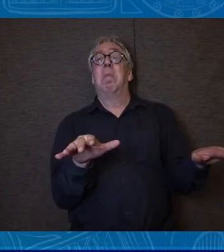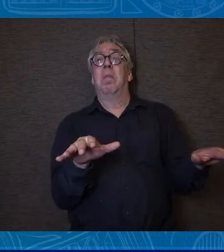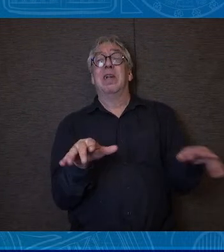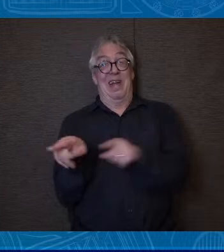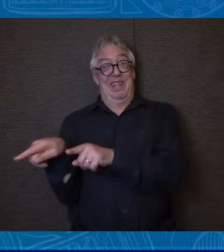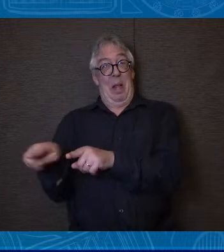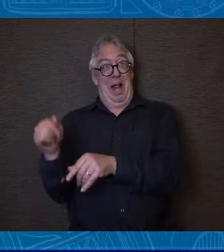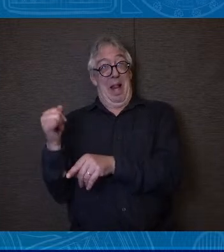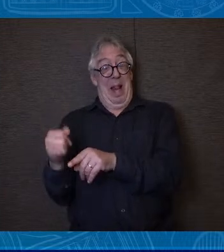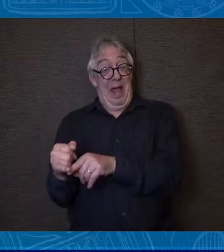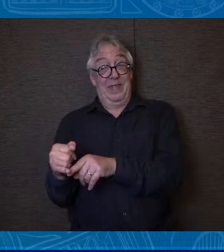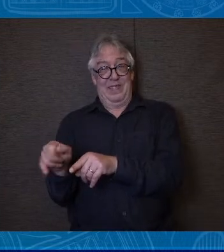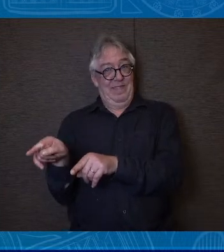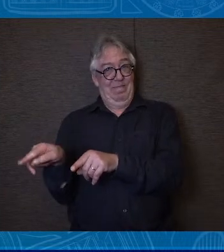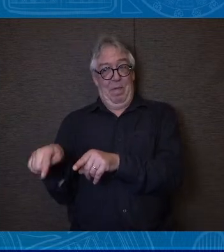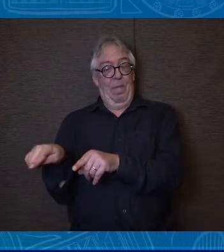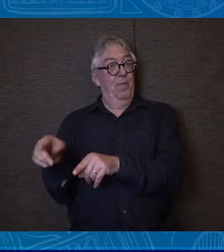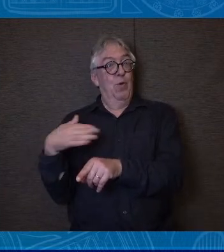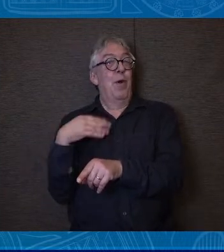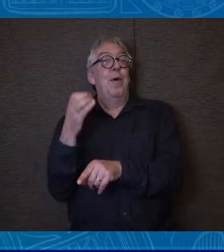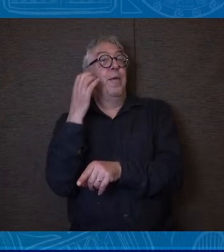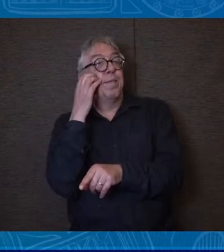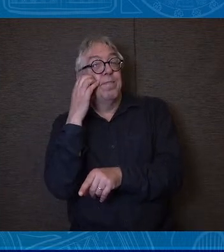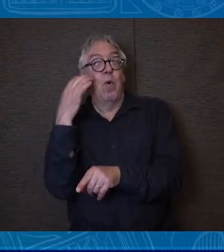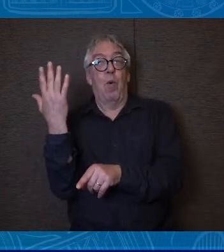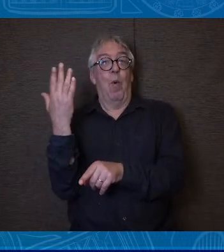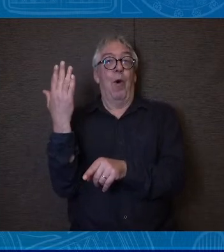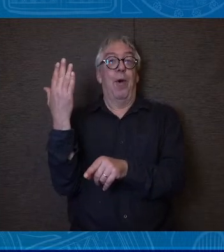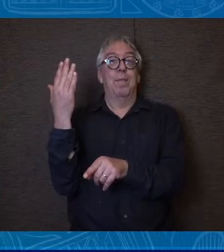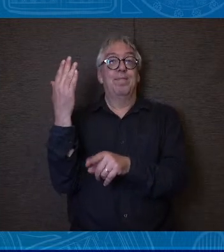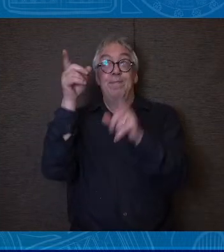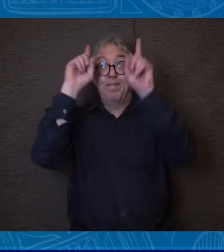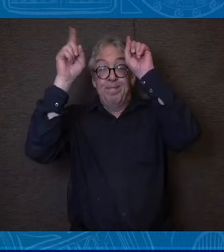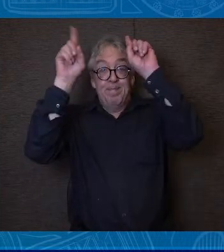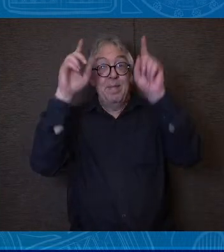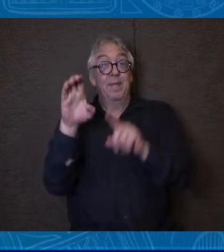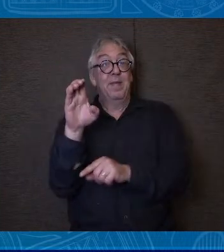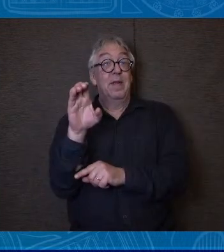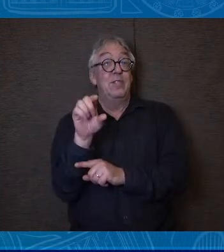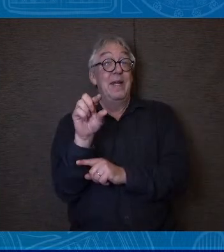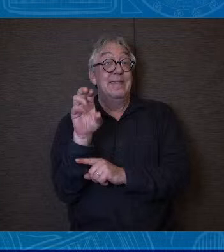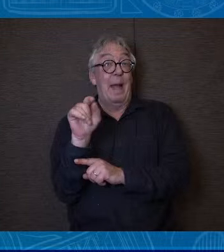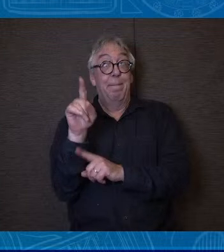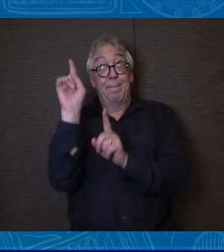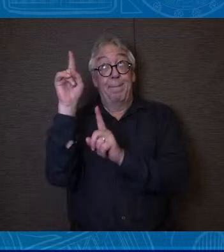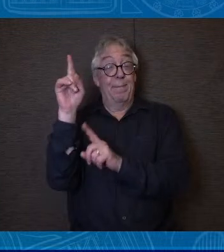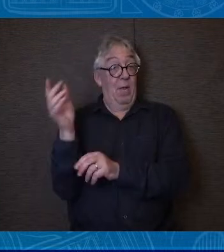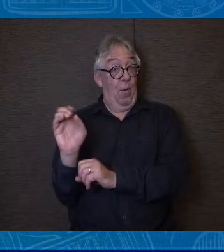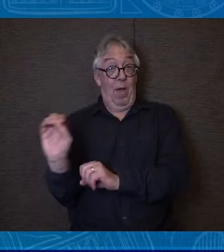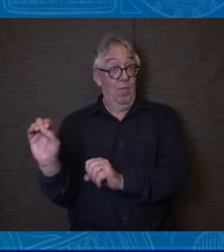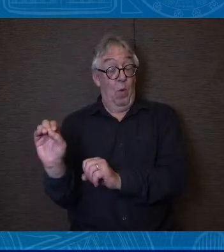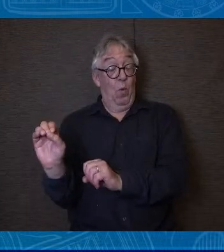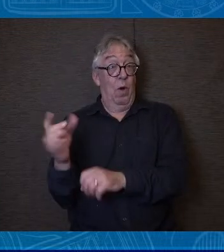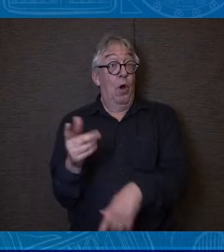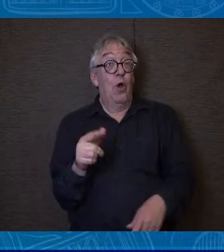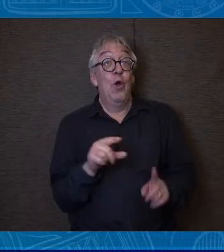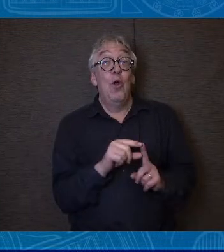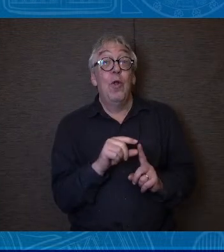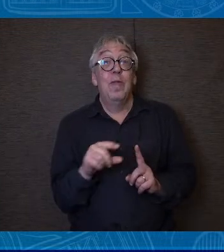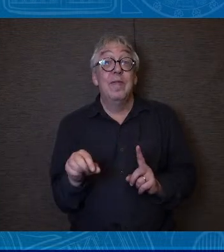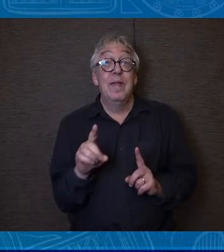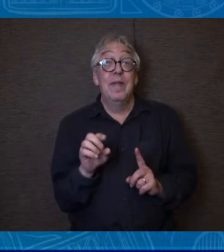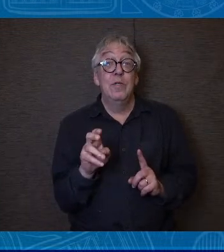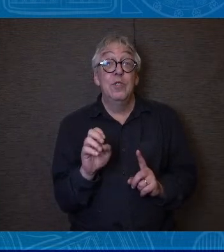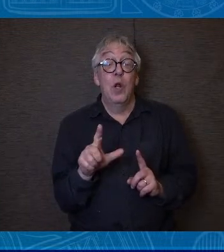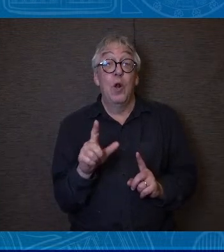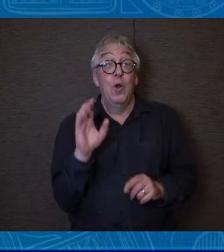but that has no cell site towers installed there. But with the digital radio, the high frequency radio,